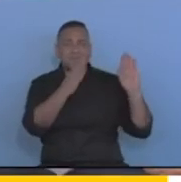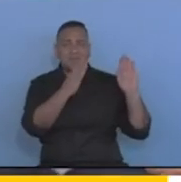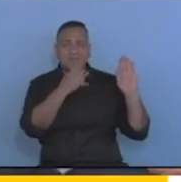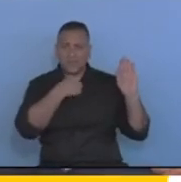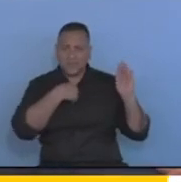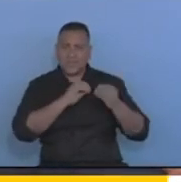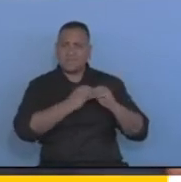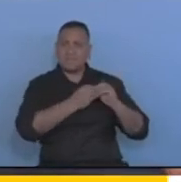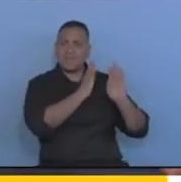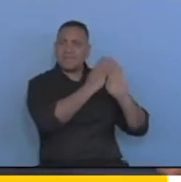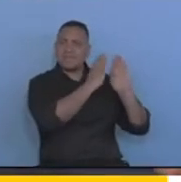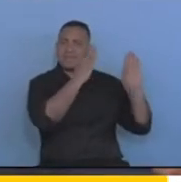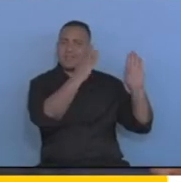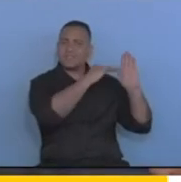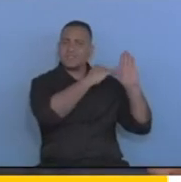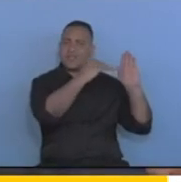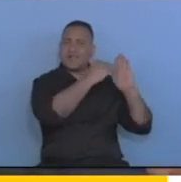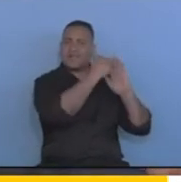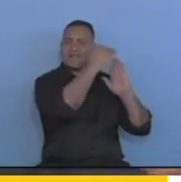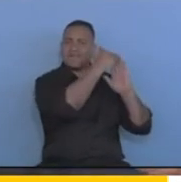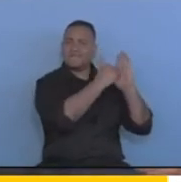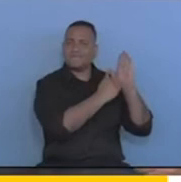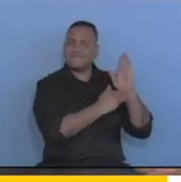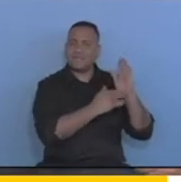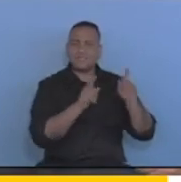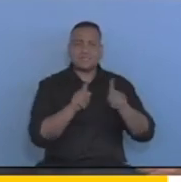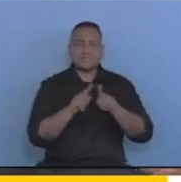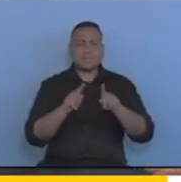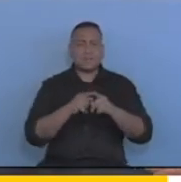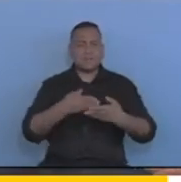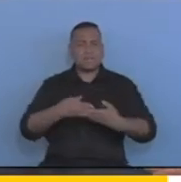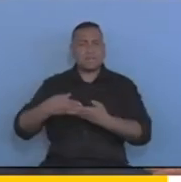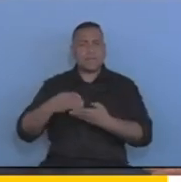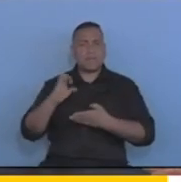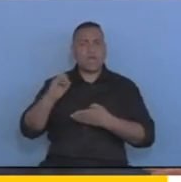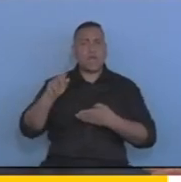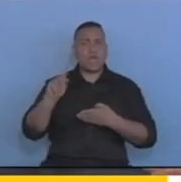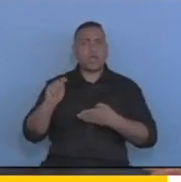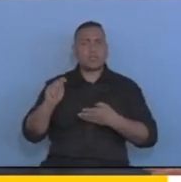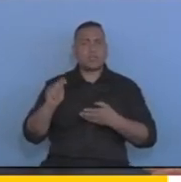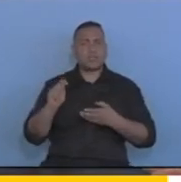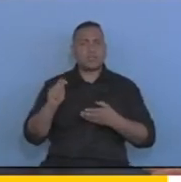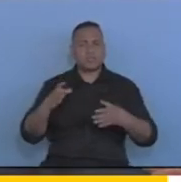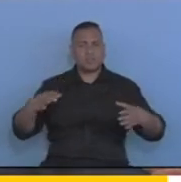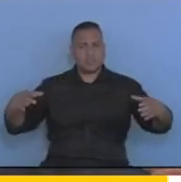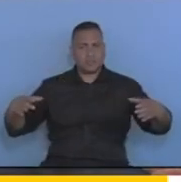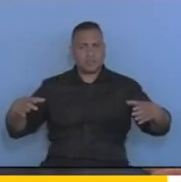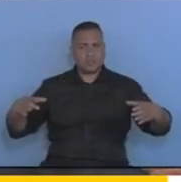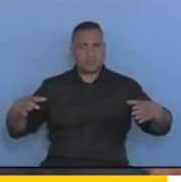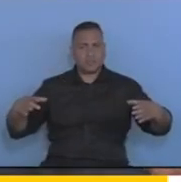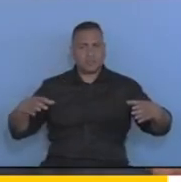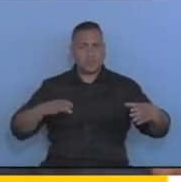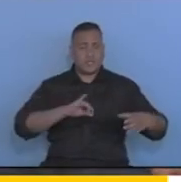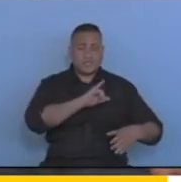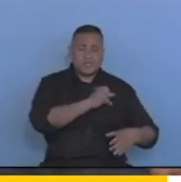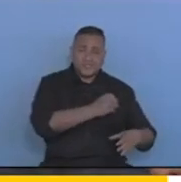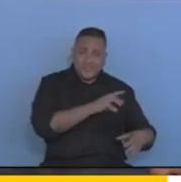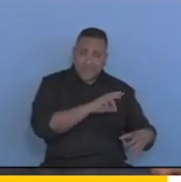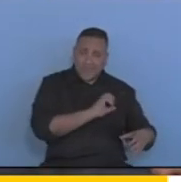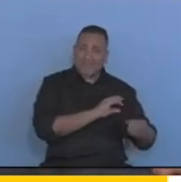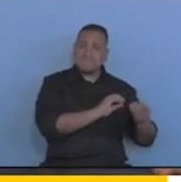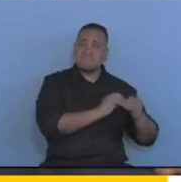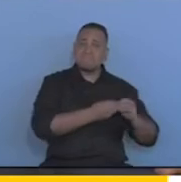that the cot. Yeah. A joiner builds the cot. Sadly to say, if you die, the coffin. We also build